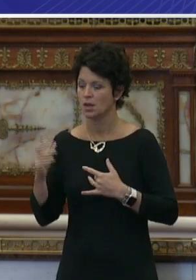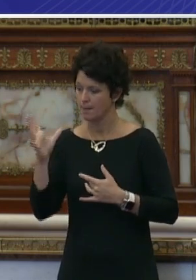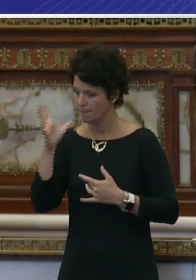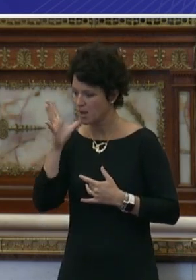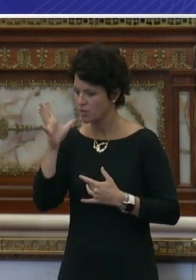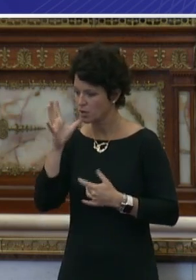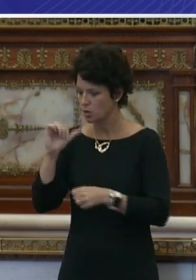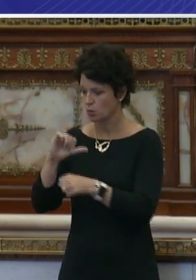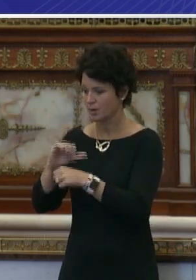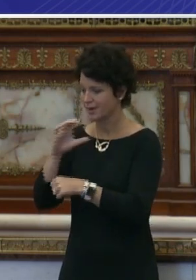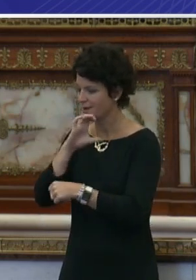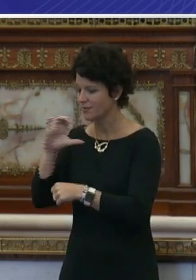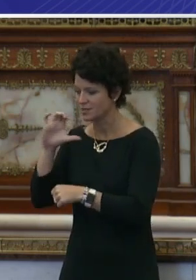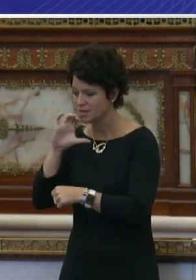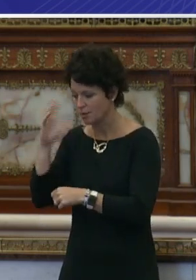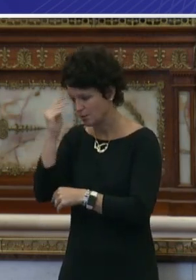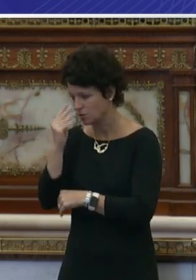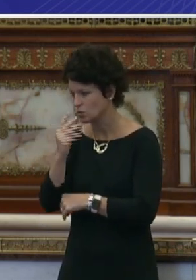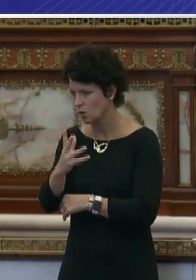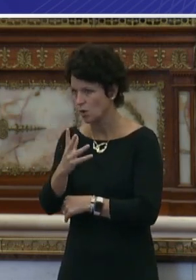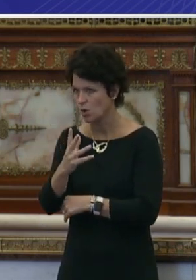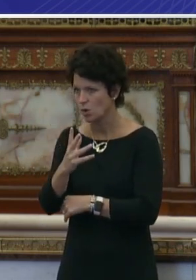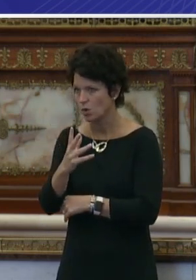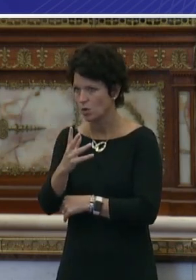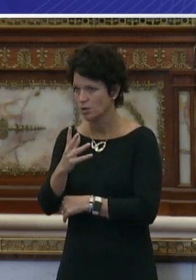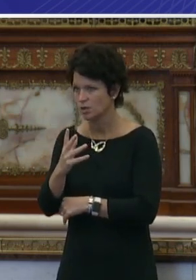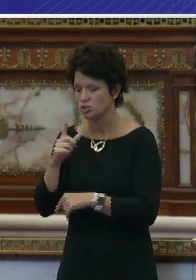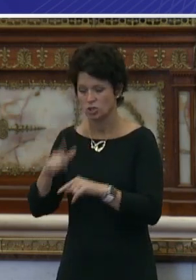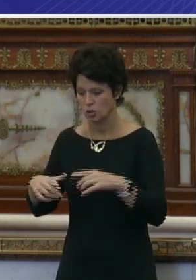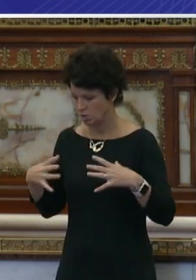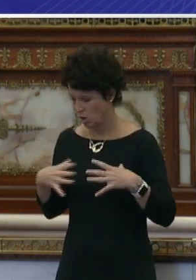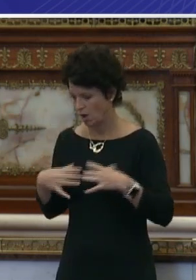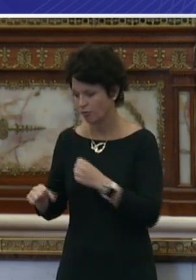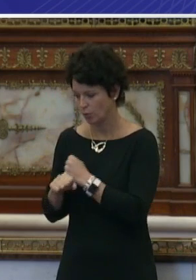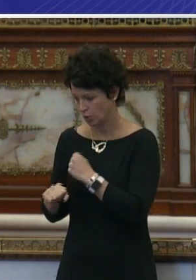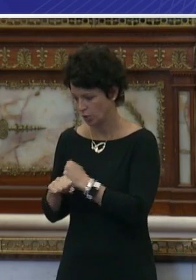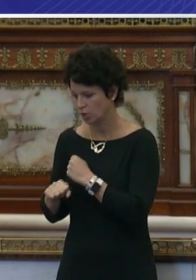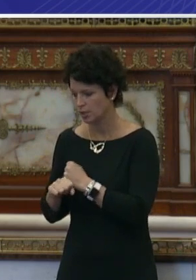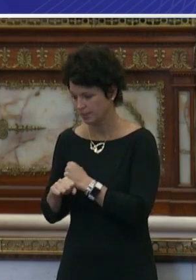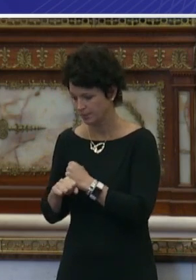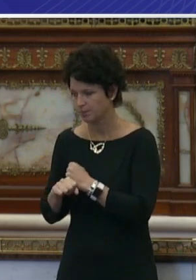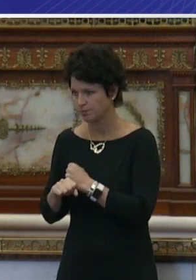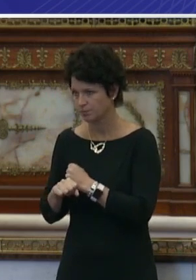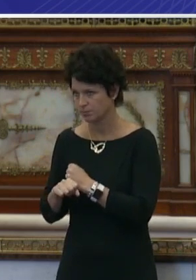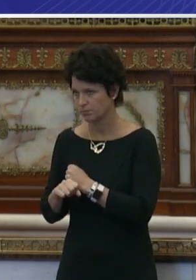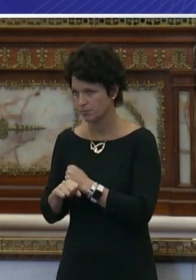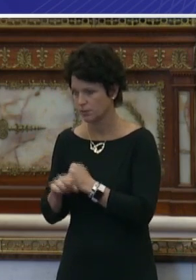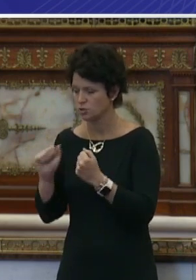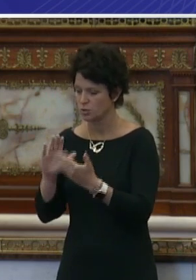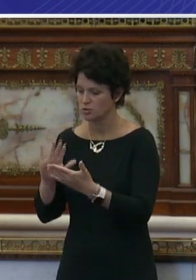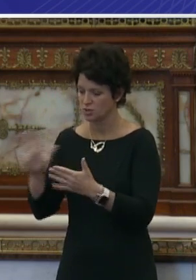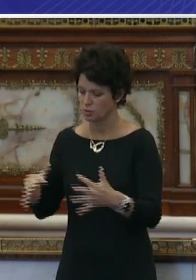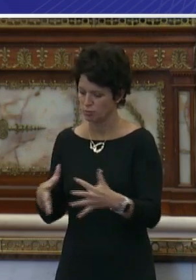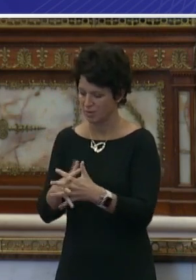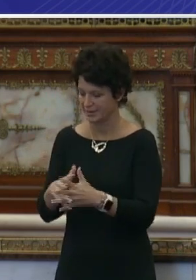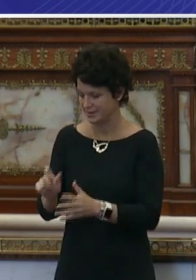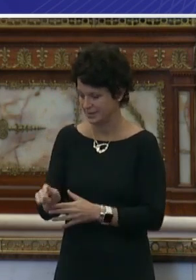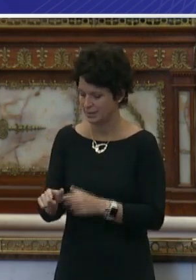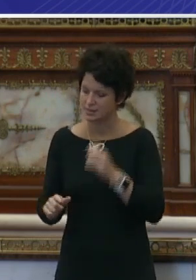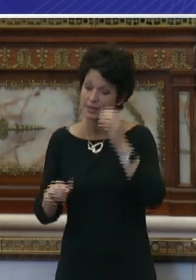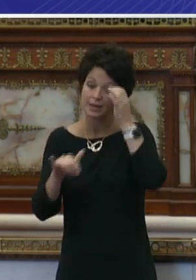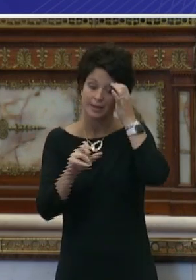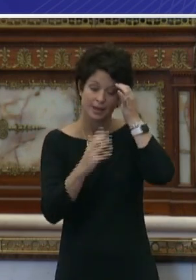mother understood that she was not going to be able to take off. All right, great. To address her pregnancy needs.